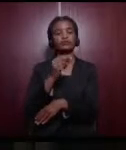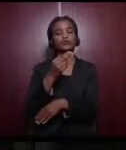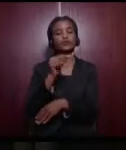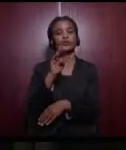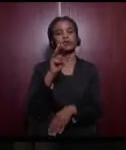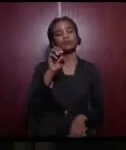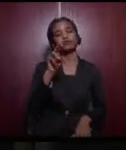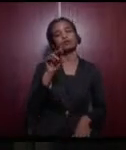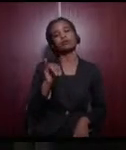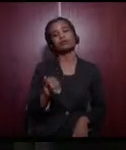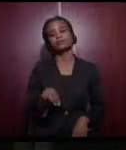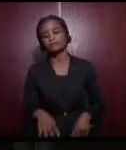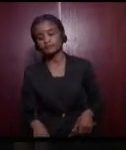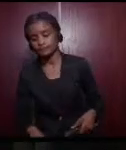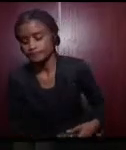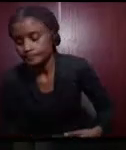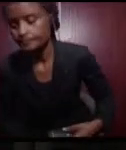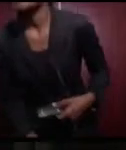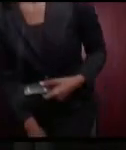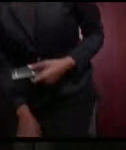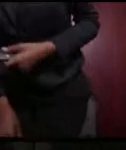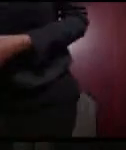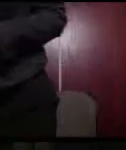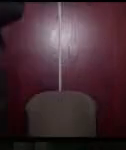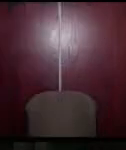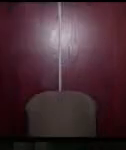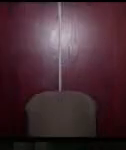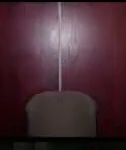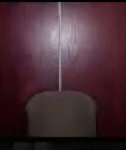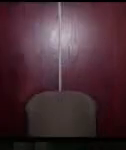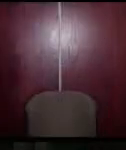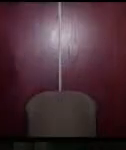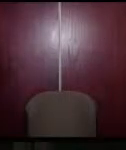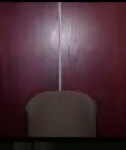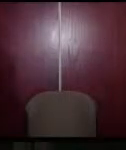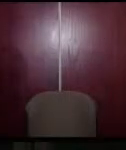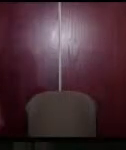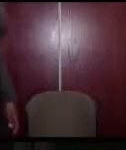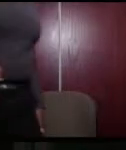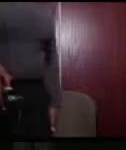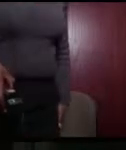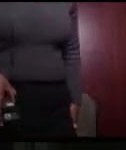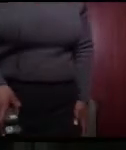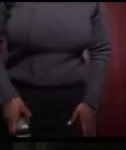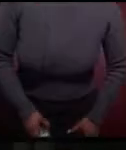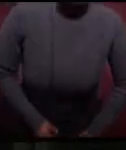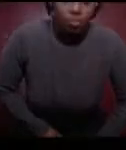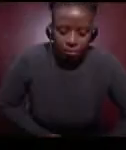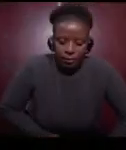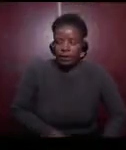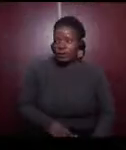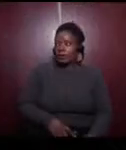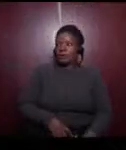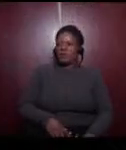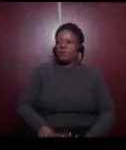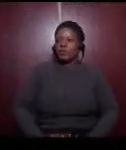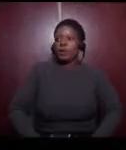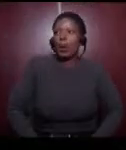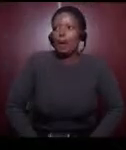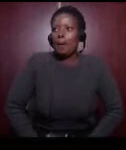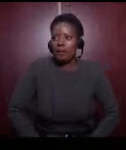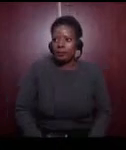Sibonge Hlalo, sibonge nangembuzo enisibuze yona. So okunye when we travel around